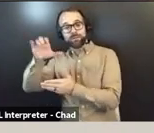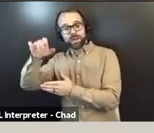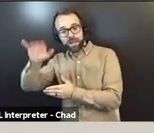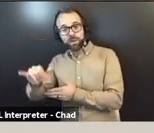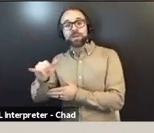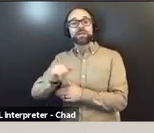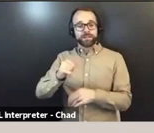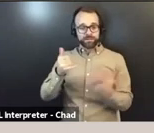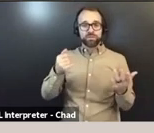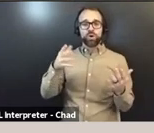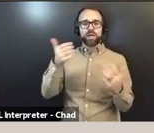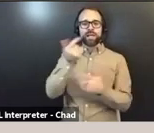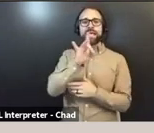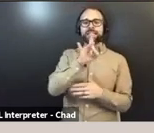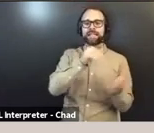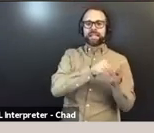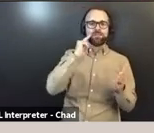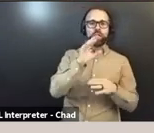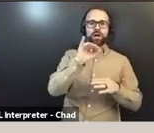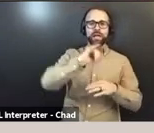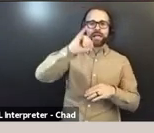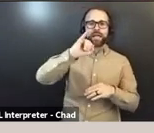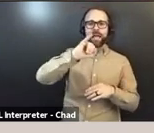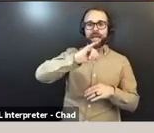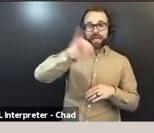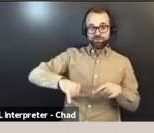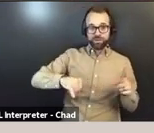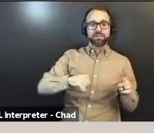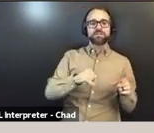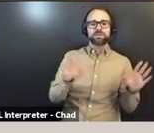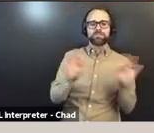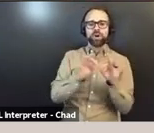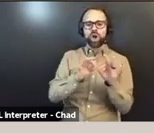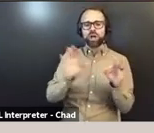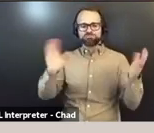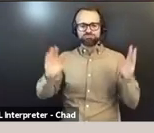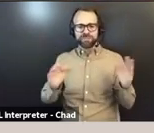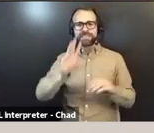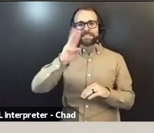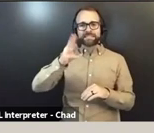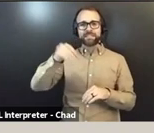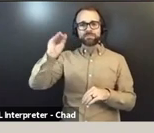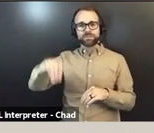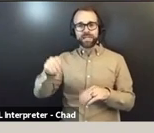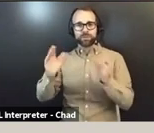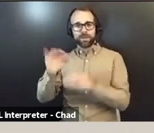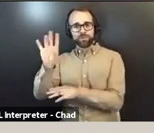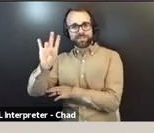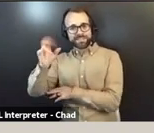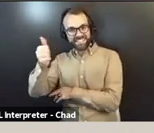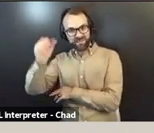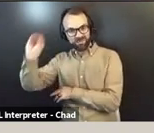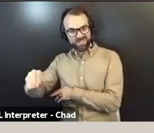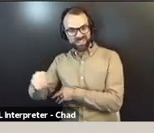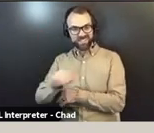for example. But you only end up giving away, cost of capital is only 6% versus 10%. And as you grow, that